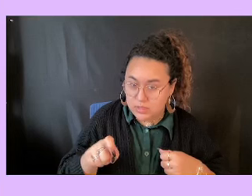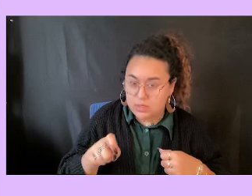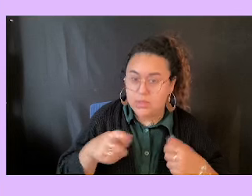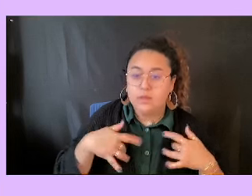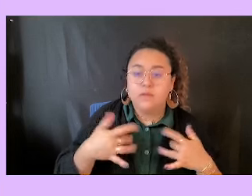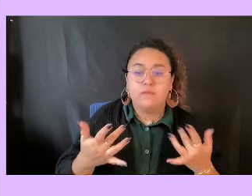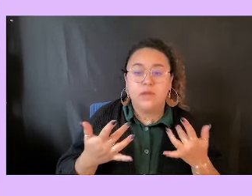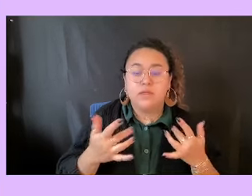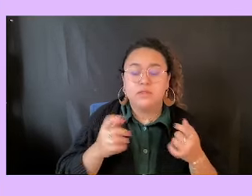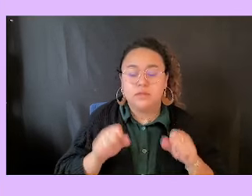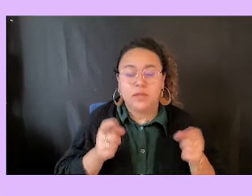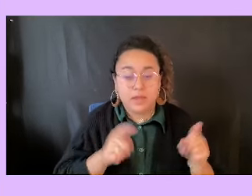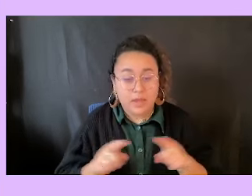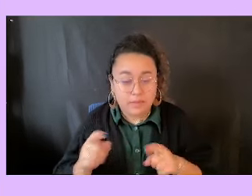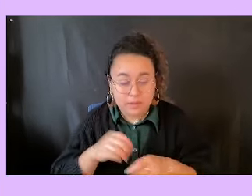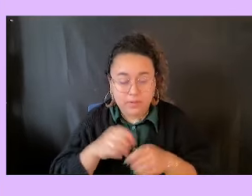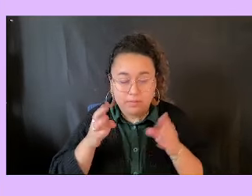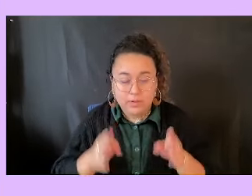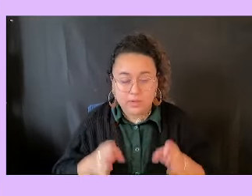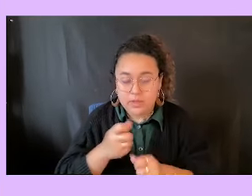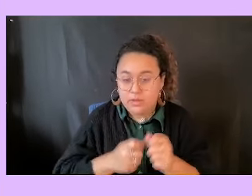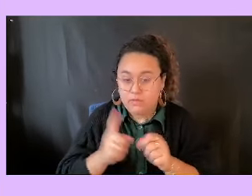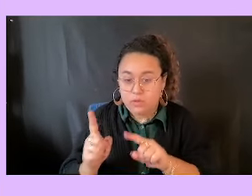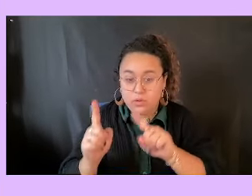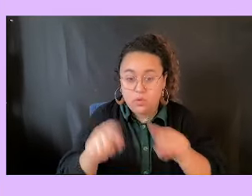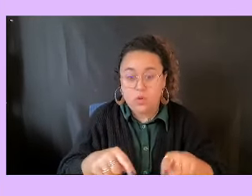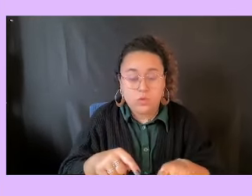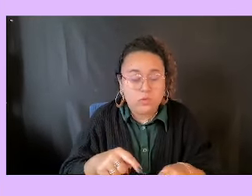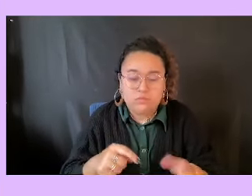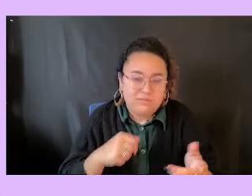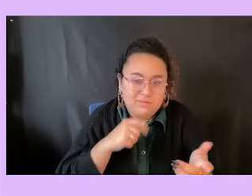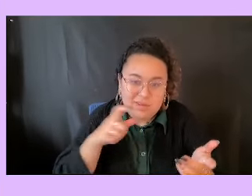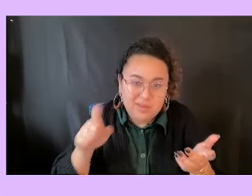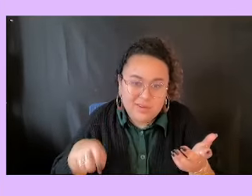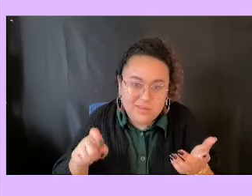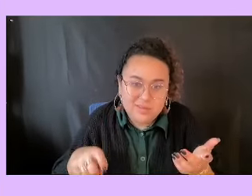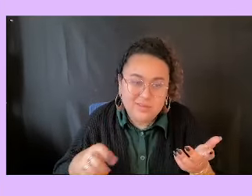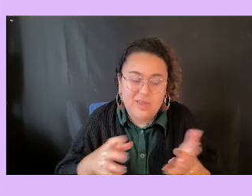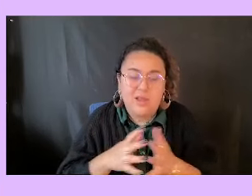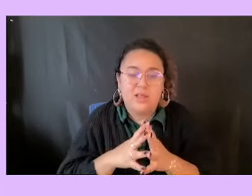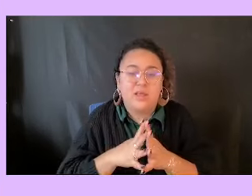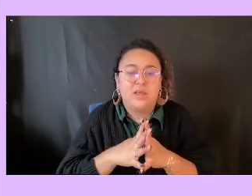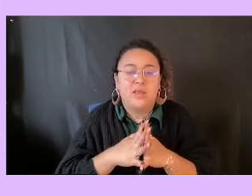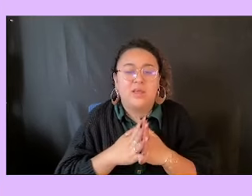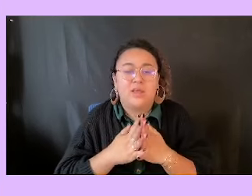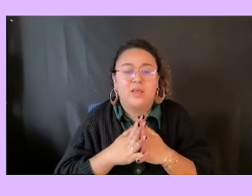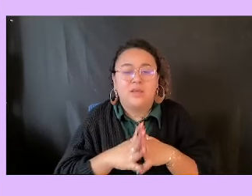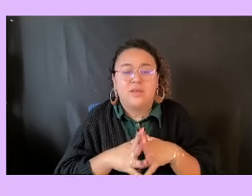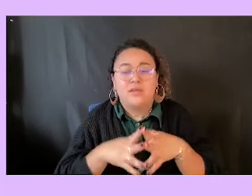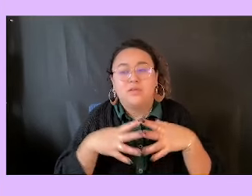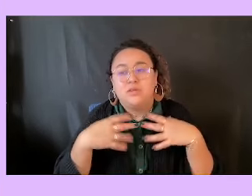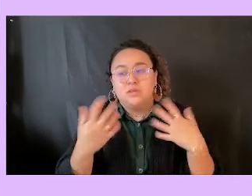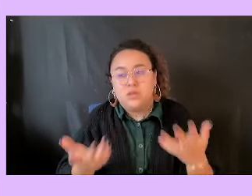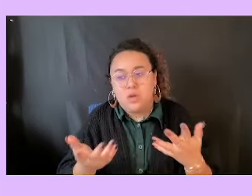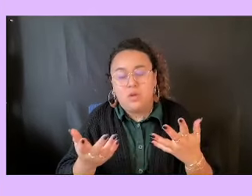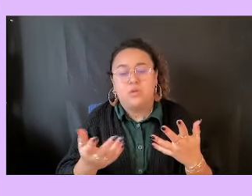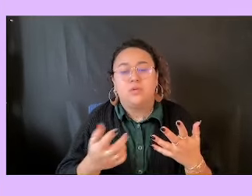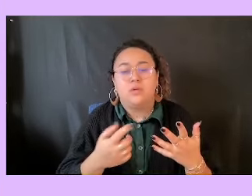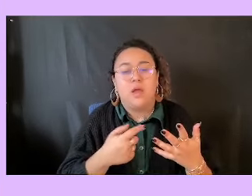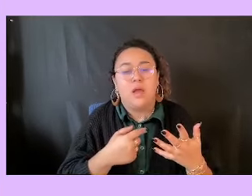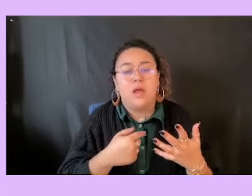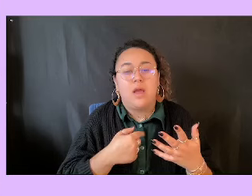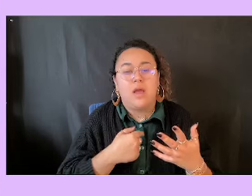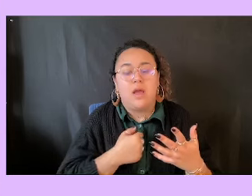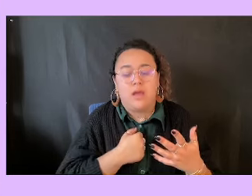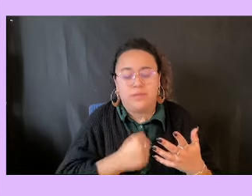happen in person that everybody is able to have competing access needs for. And so I maybe